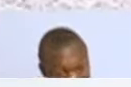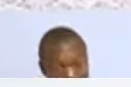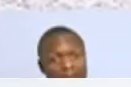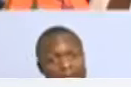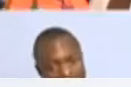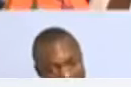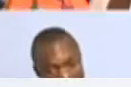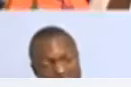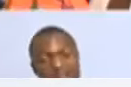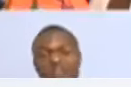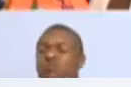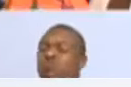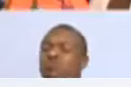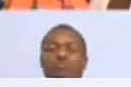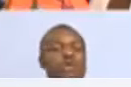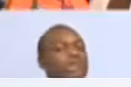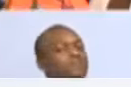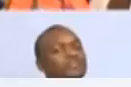operating freely.